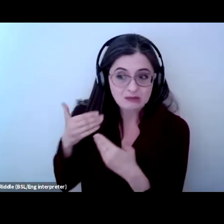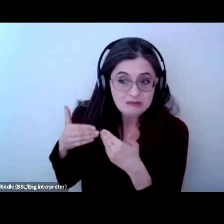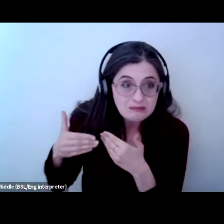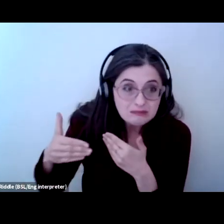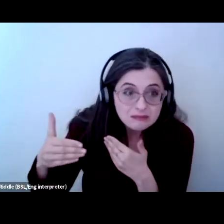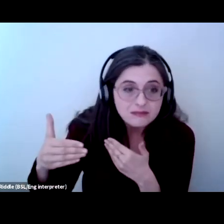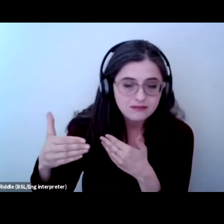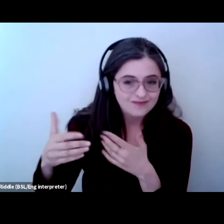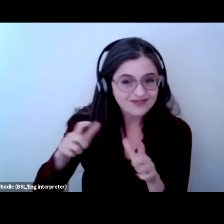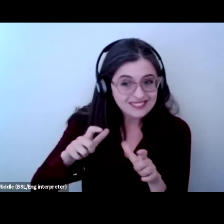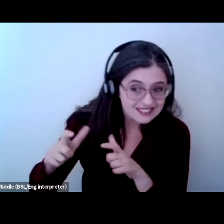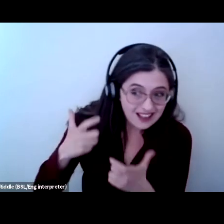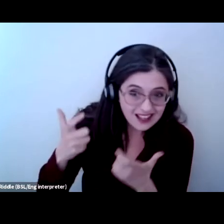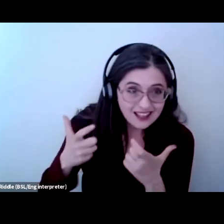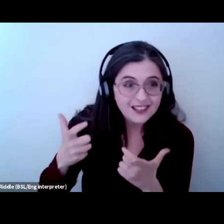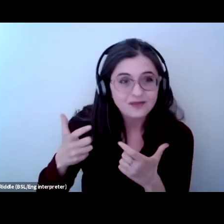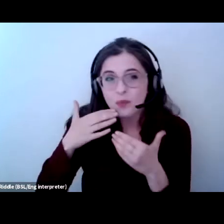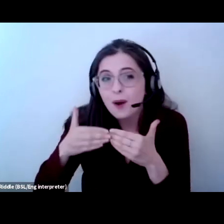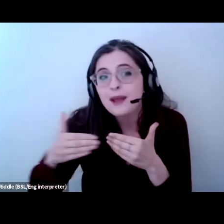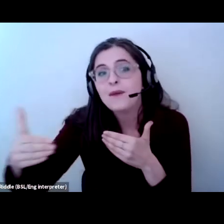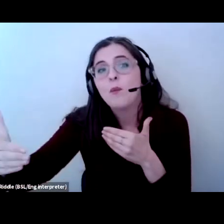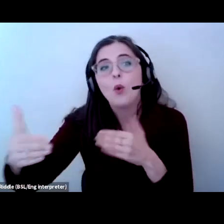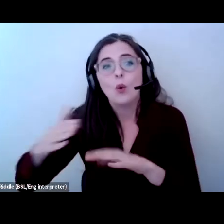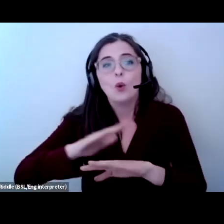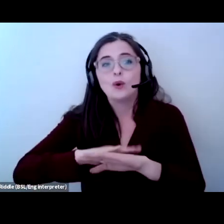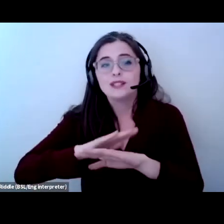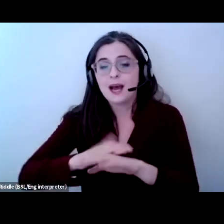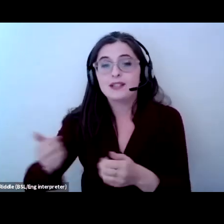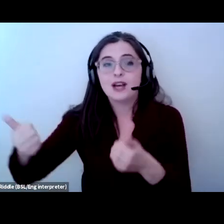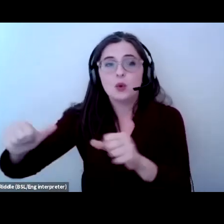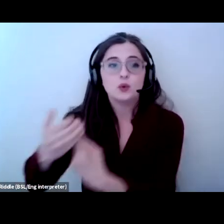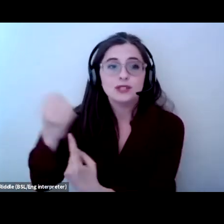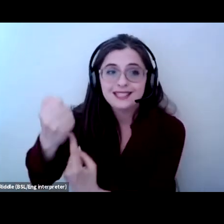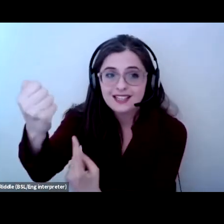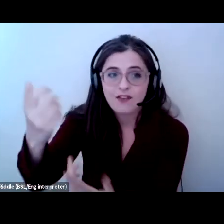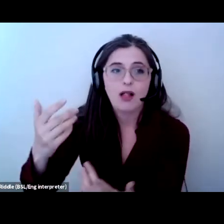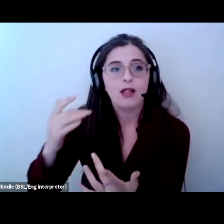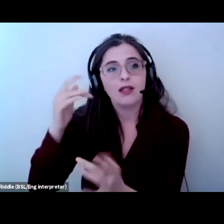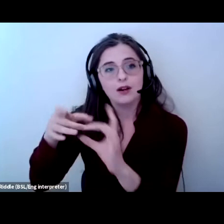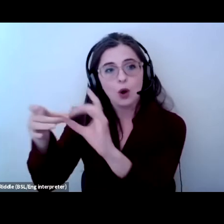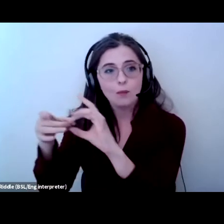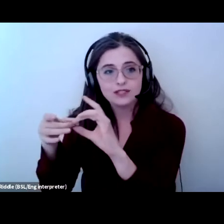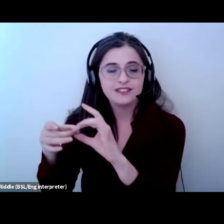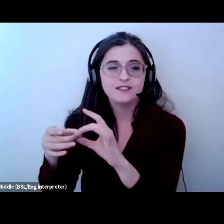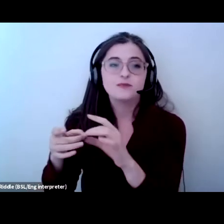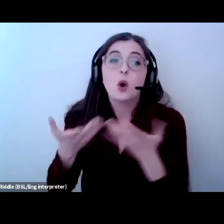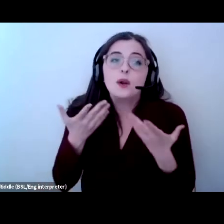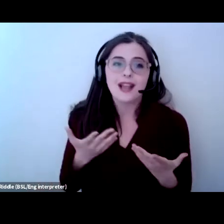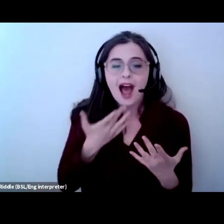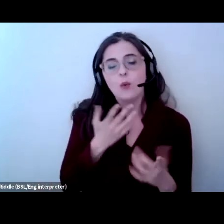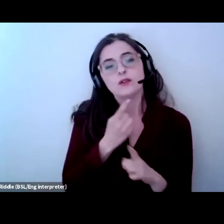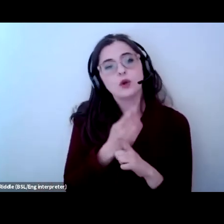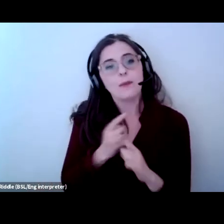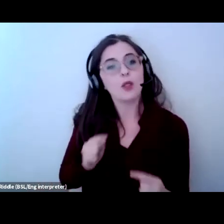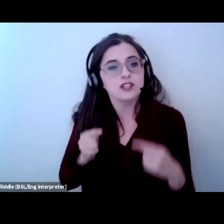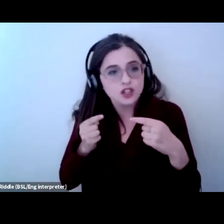successful cooperatives. And so I'm just going to go through some of the challenges and some of the things that we're trying to do at Co-ops UK, but